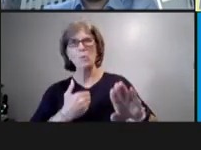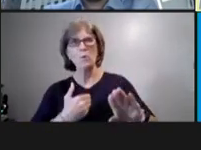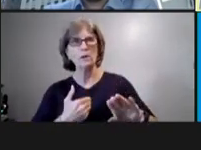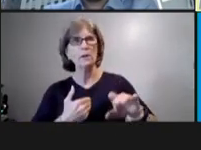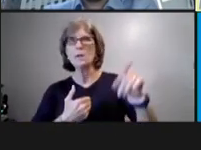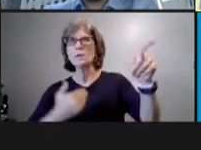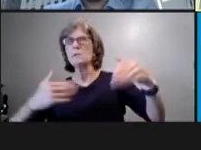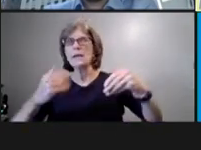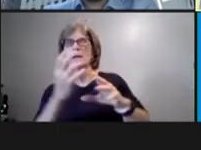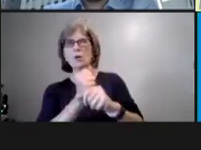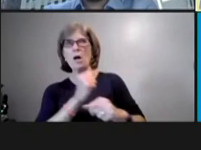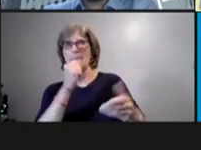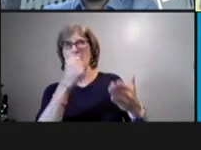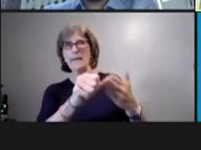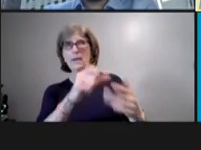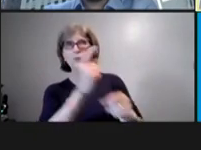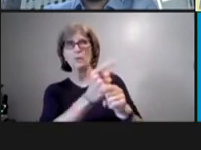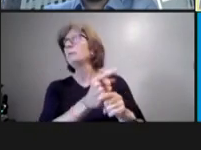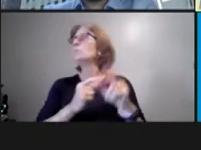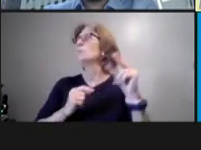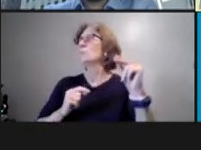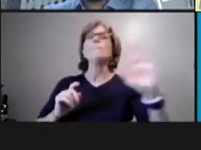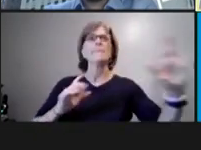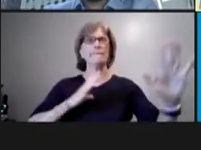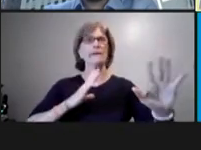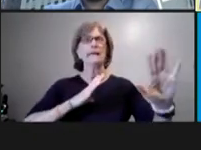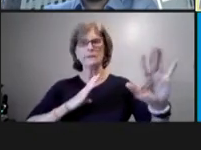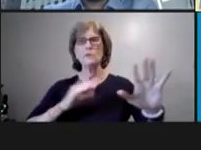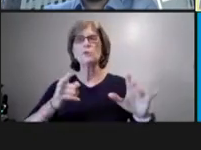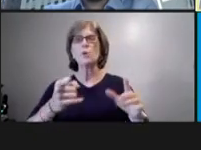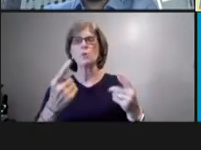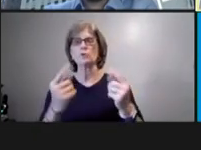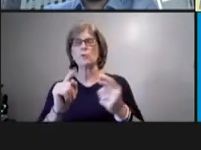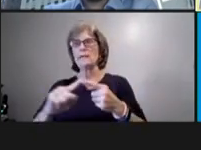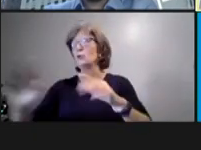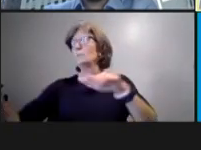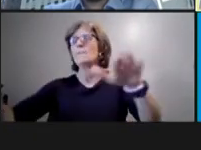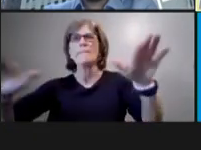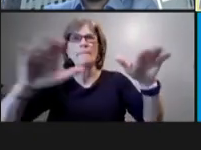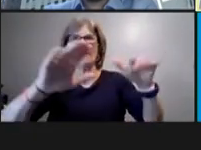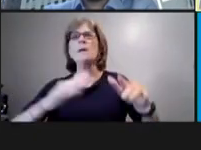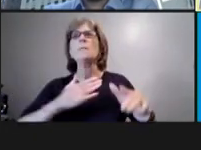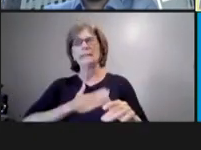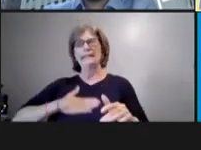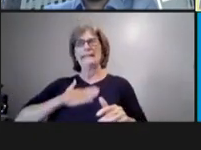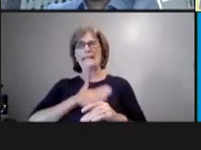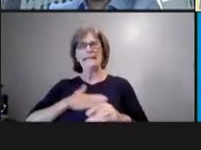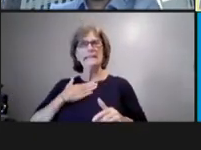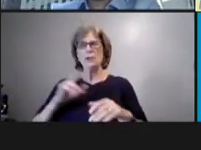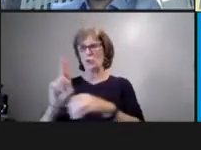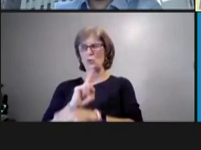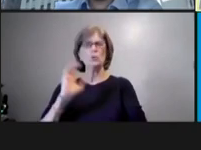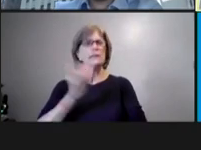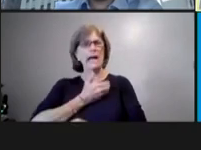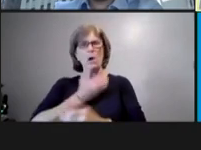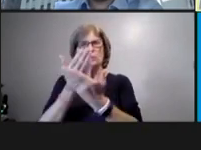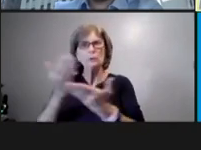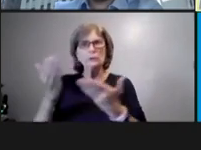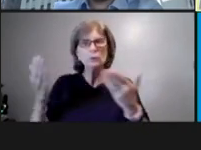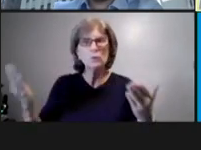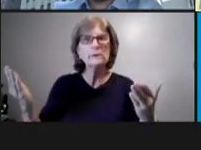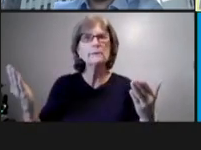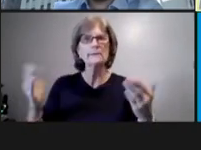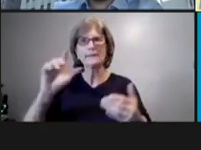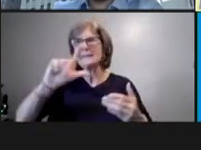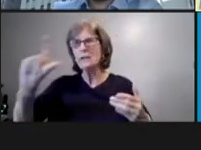to that point. And we're doing lots of things to try and increase awareness around that, so that we can get to folks earlier in the process and